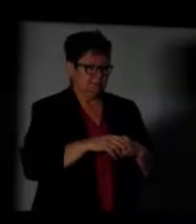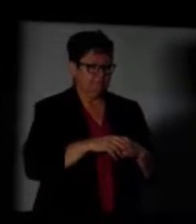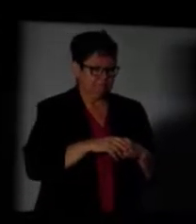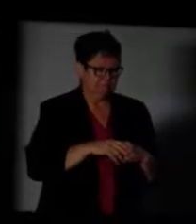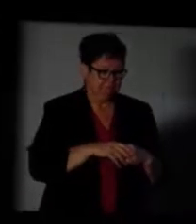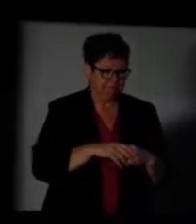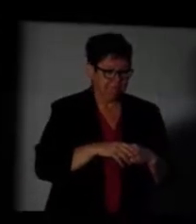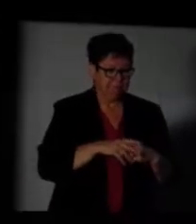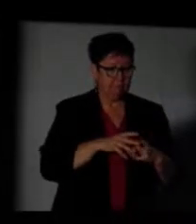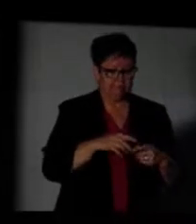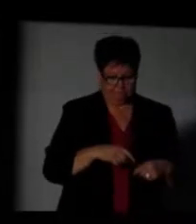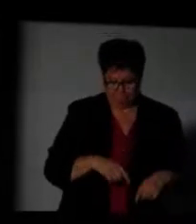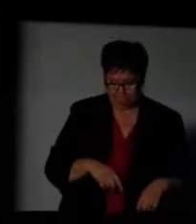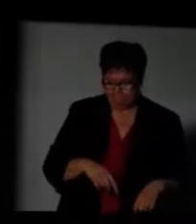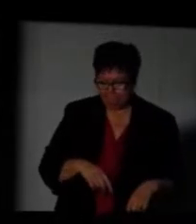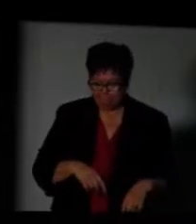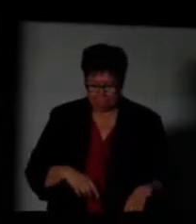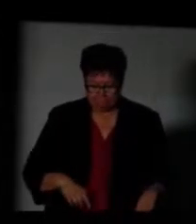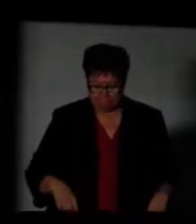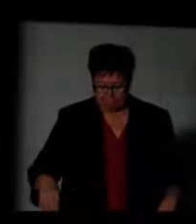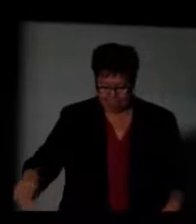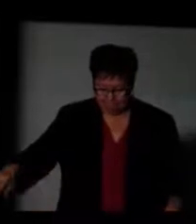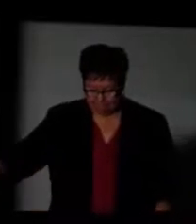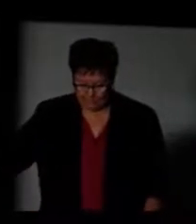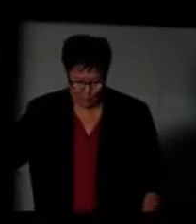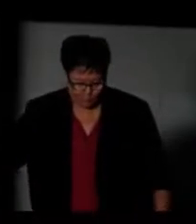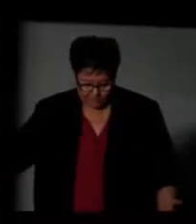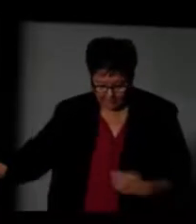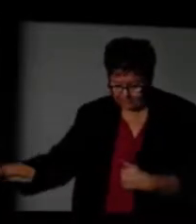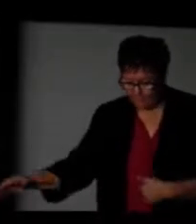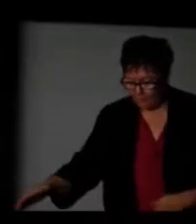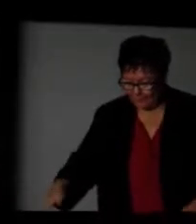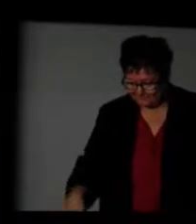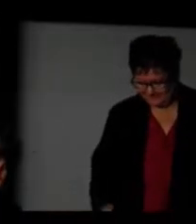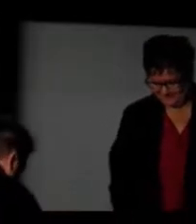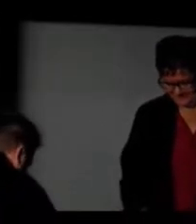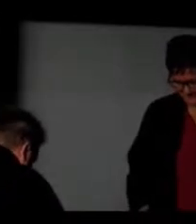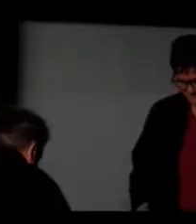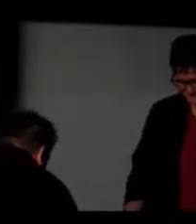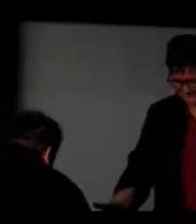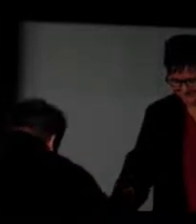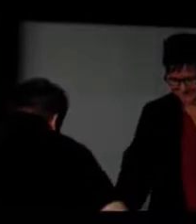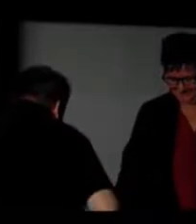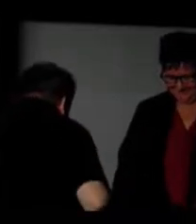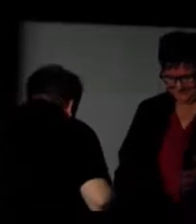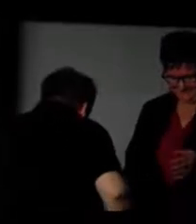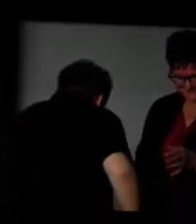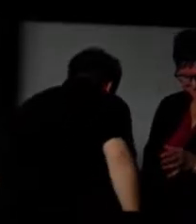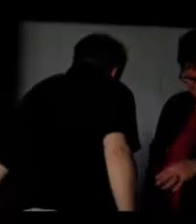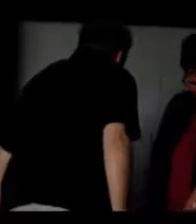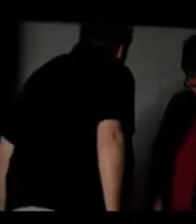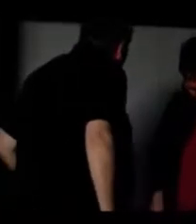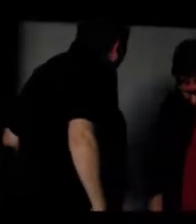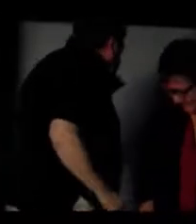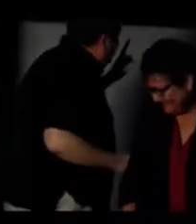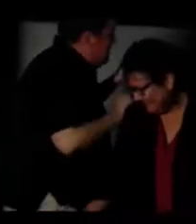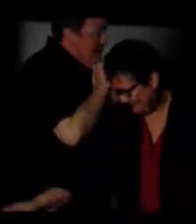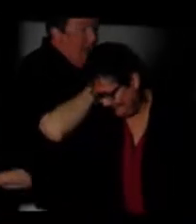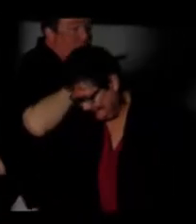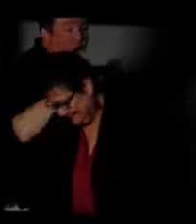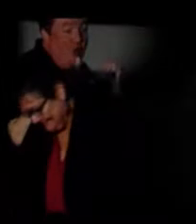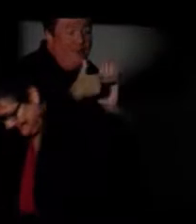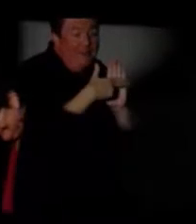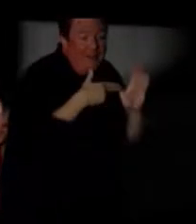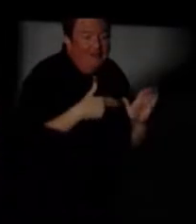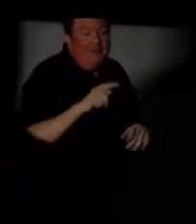fully aware of is that not all label information is text written. A lot of it is handwritten, and a lot of it